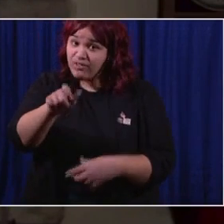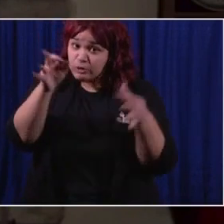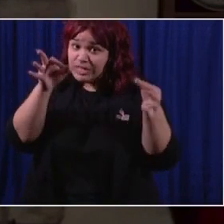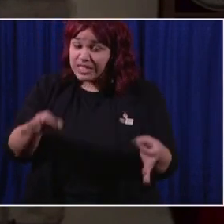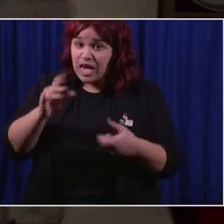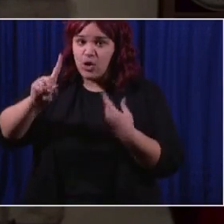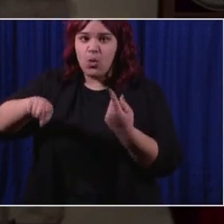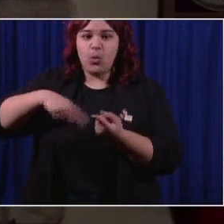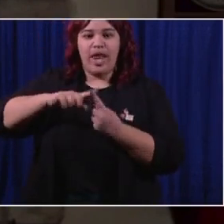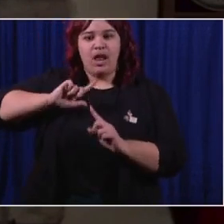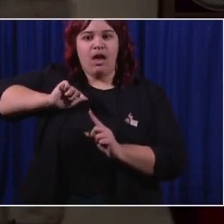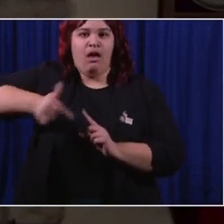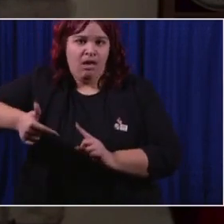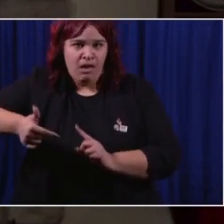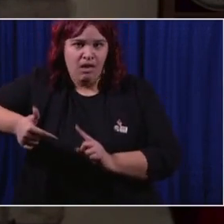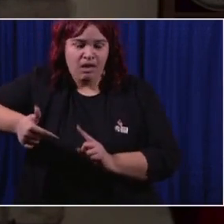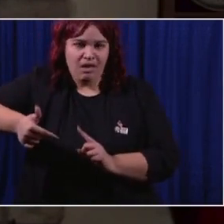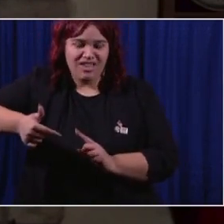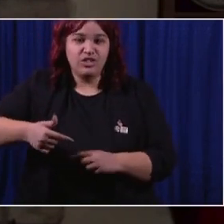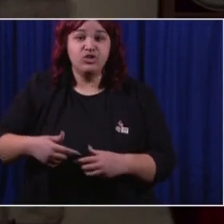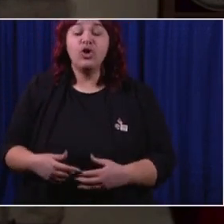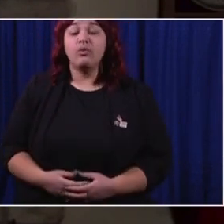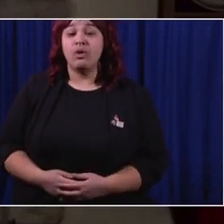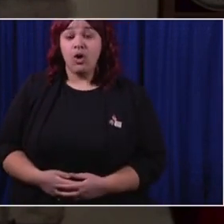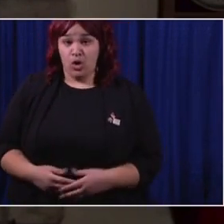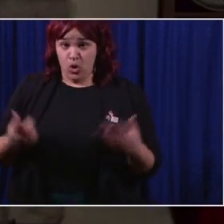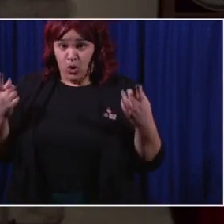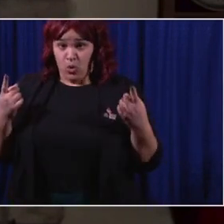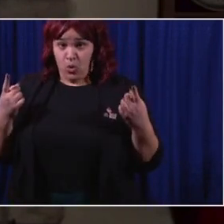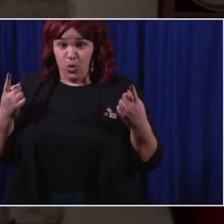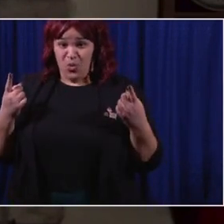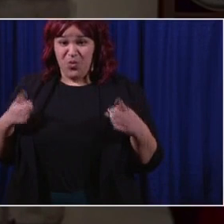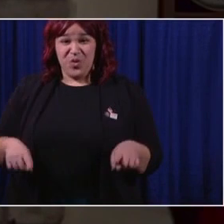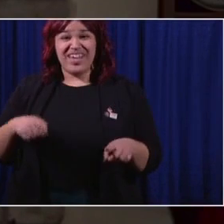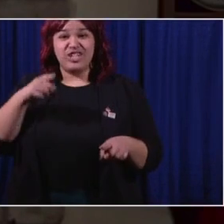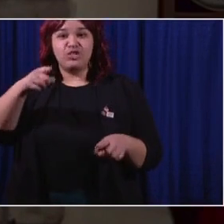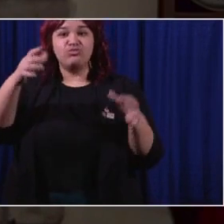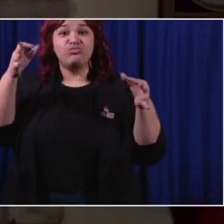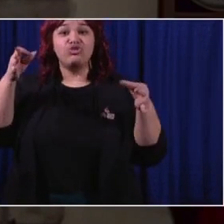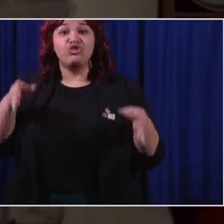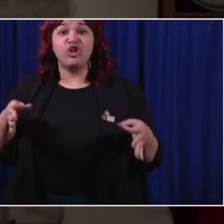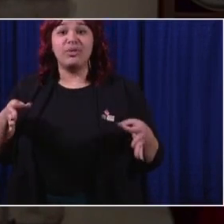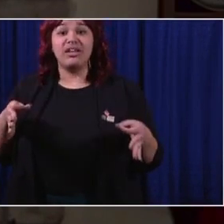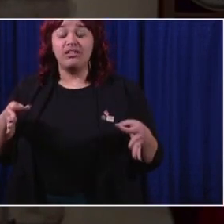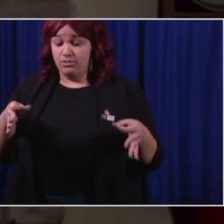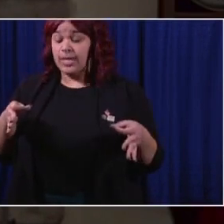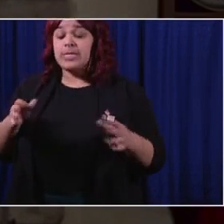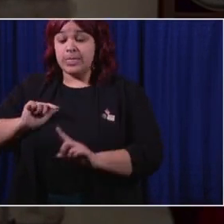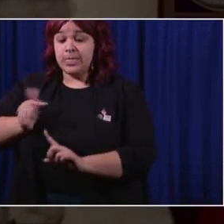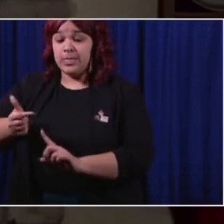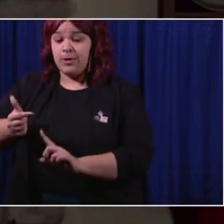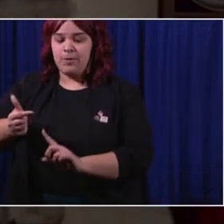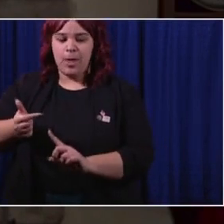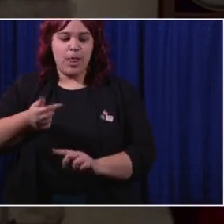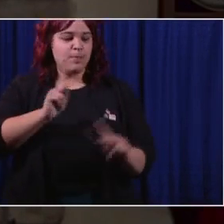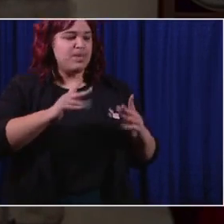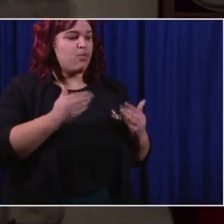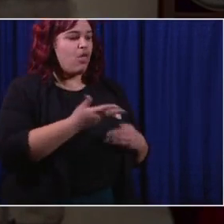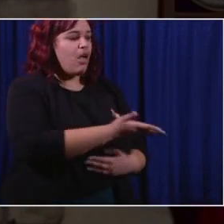will you couch to the Ohio public that I'm sorry you can't get the vaccine, but we're taking it into